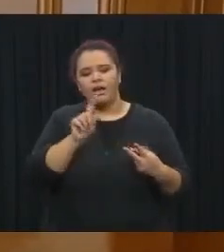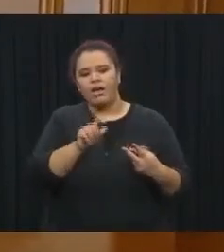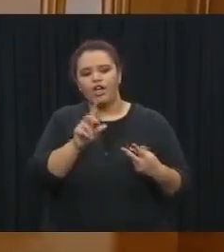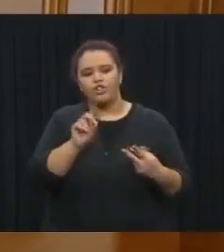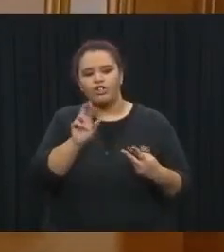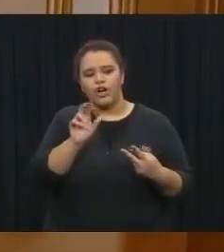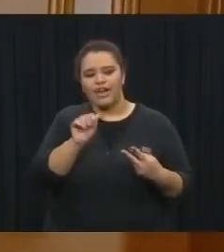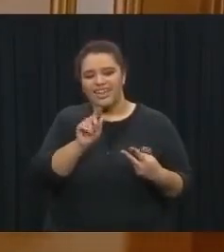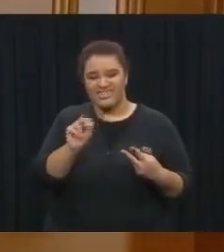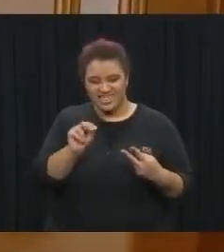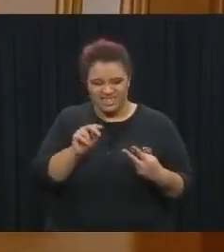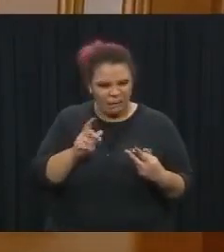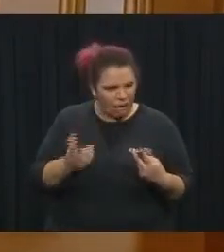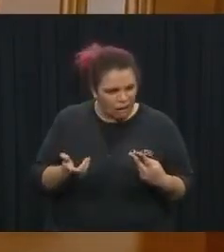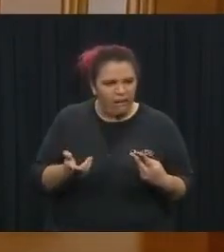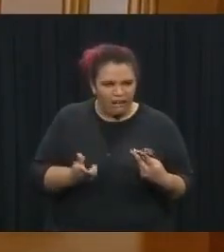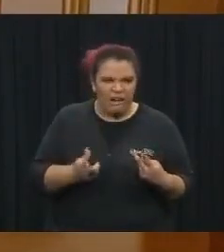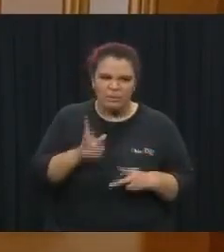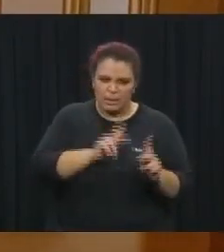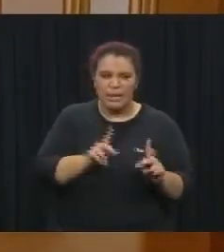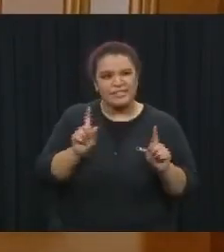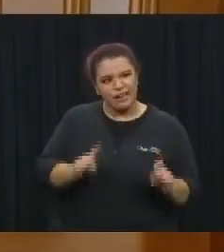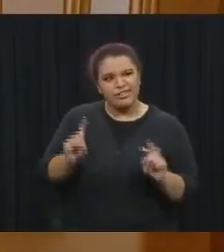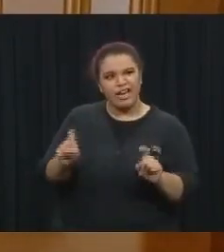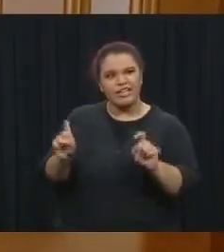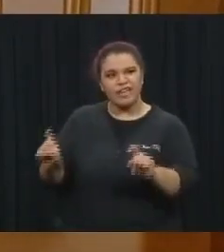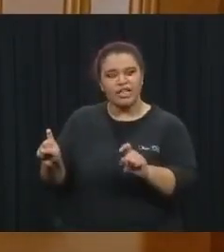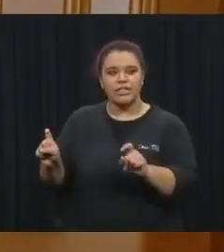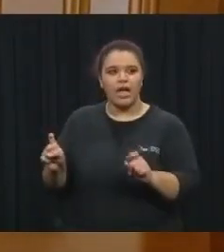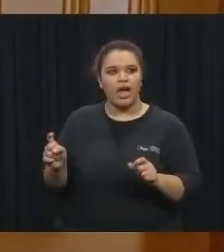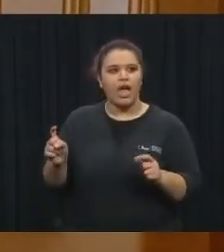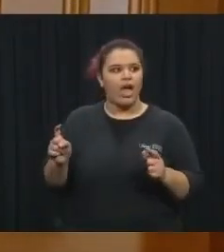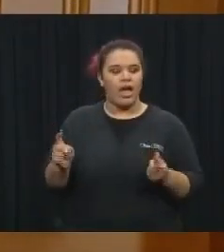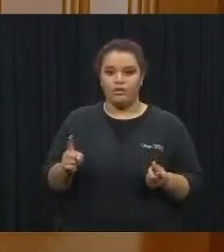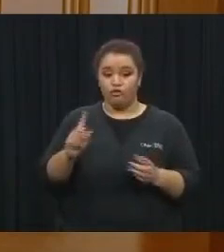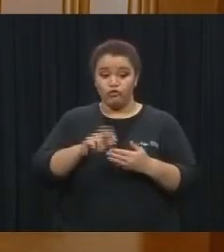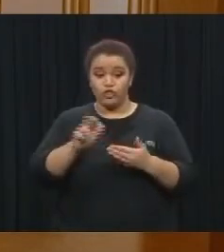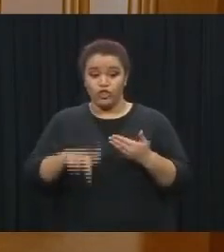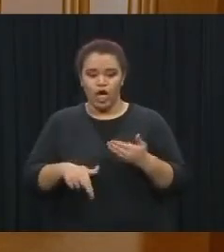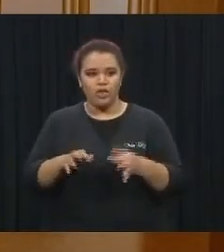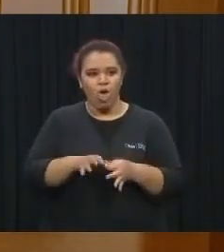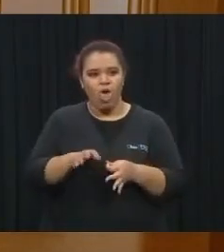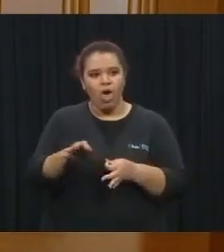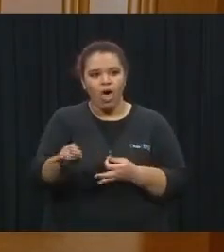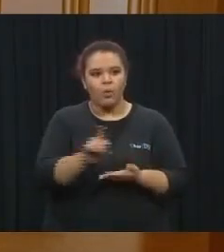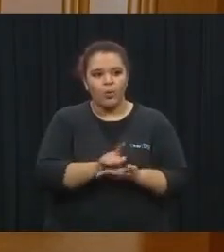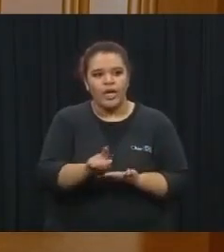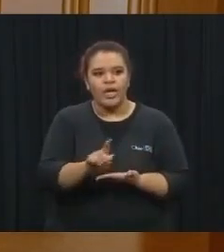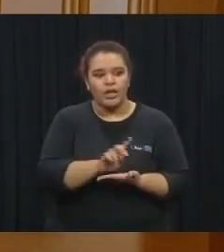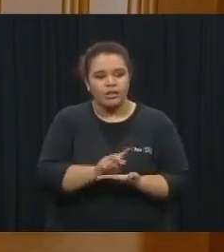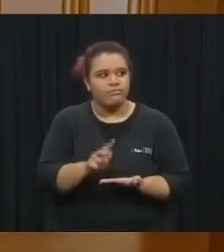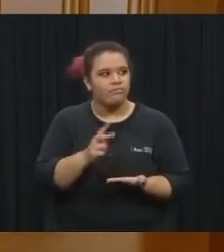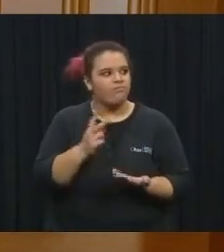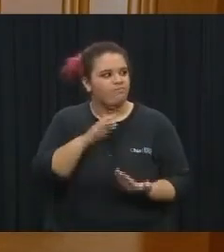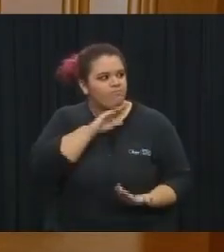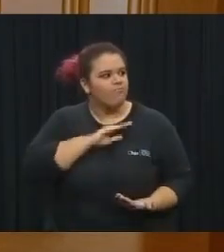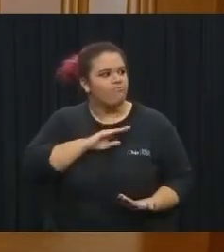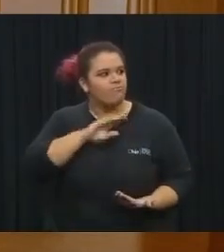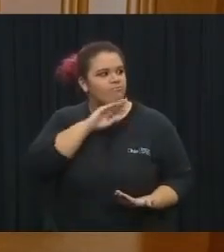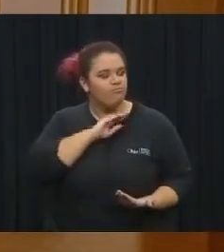had hoped? We're still getting emails from people who are saying they've waited a week and still have not heard the results. Thank you. I'll go first. The answer is